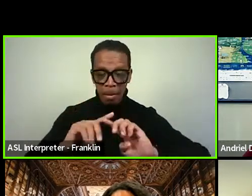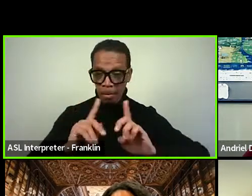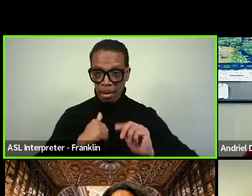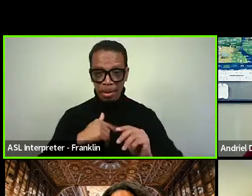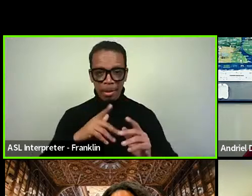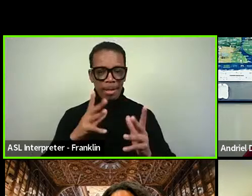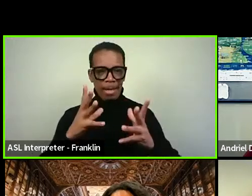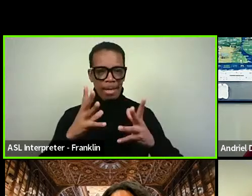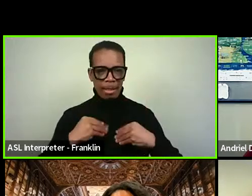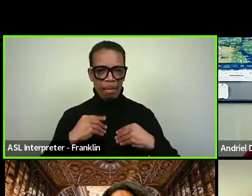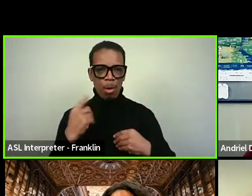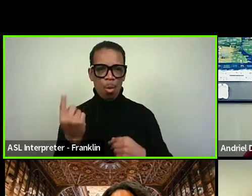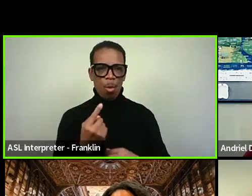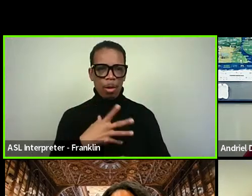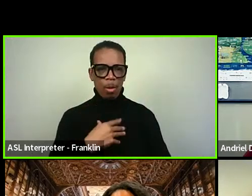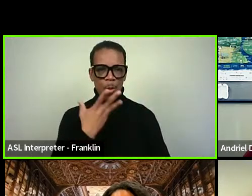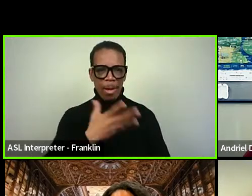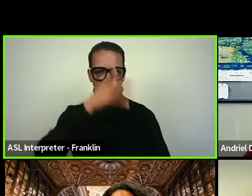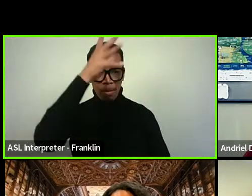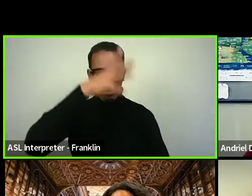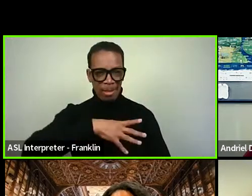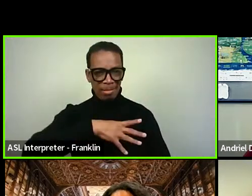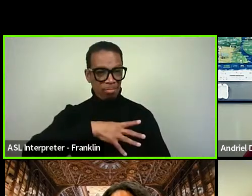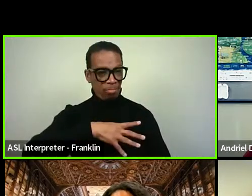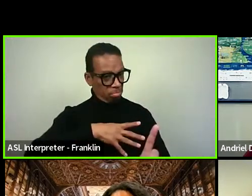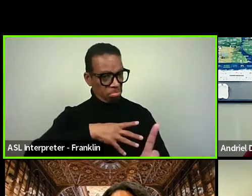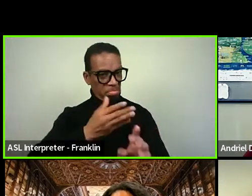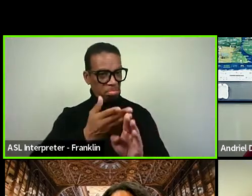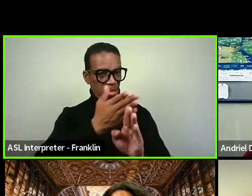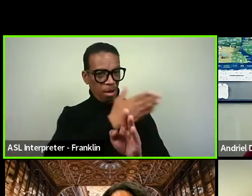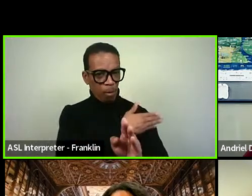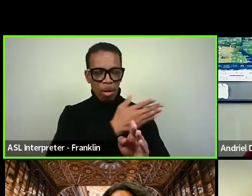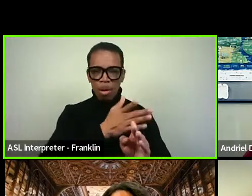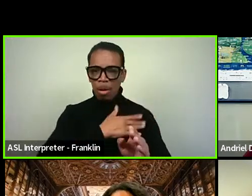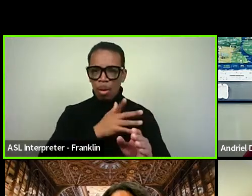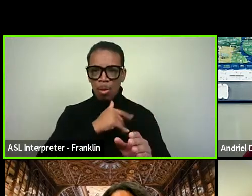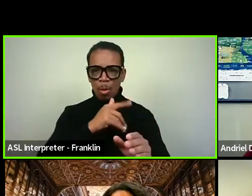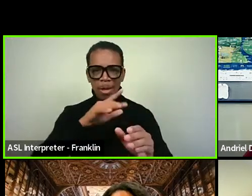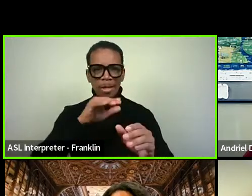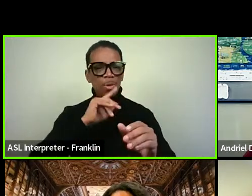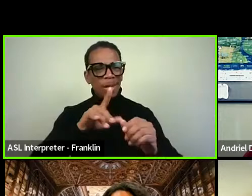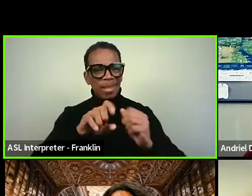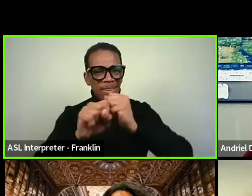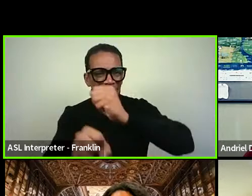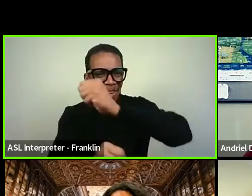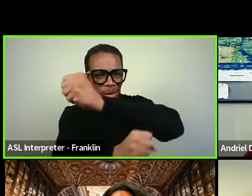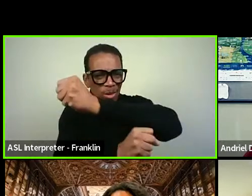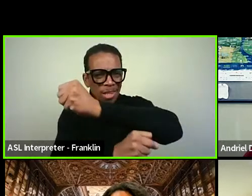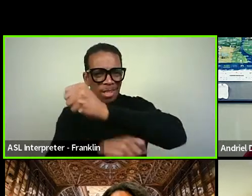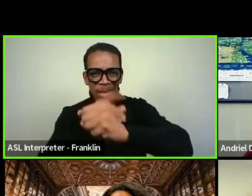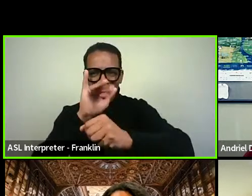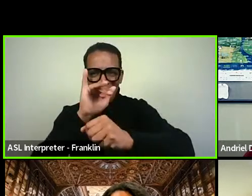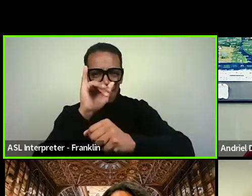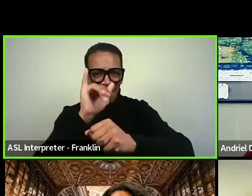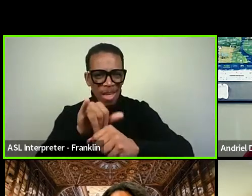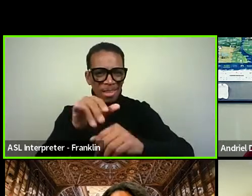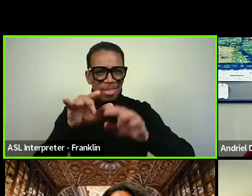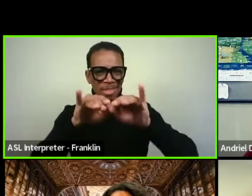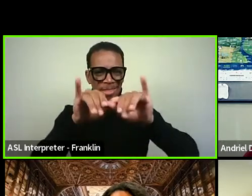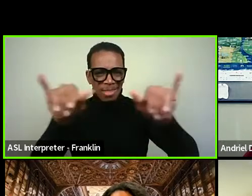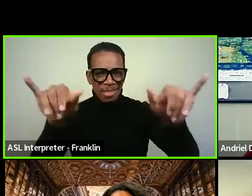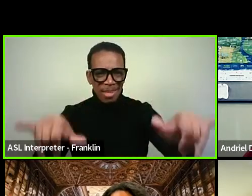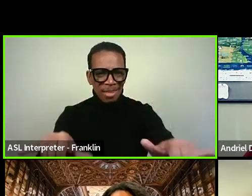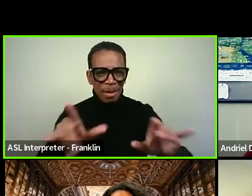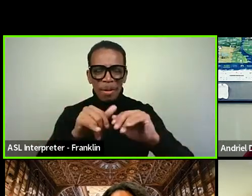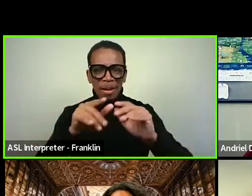only white males into a space. That means that what is ingrained in the underpinnings, the foundations of these systems of